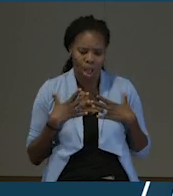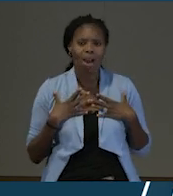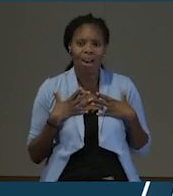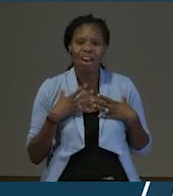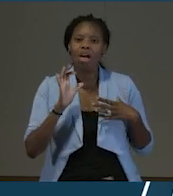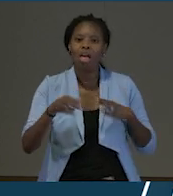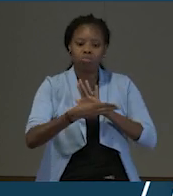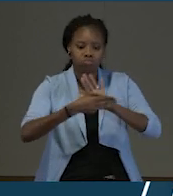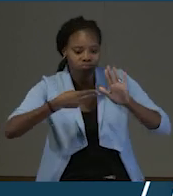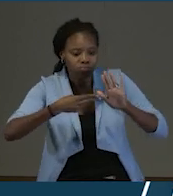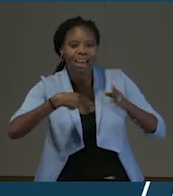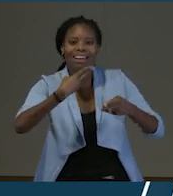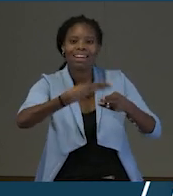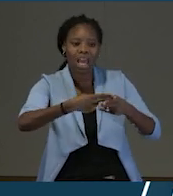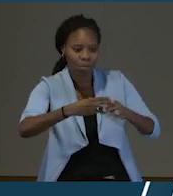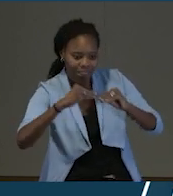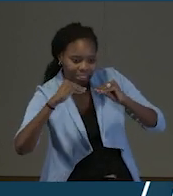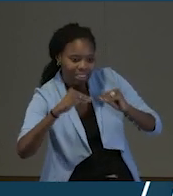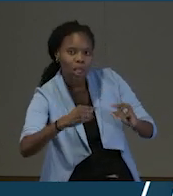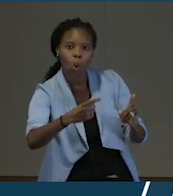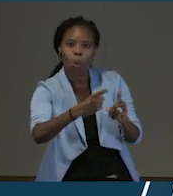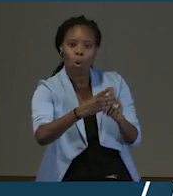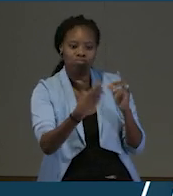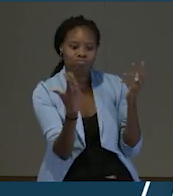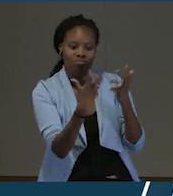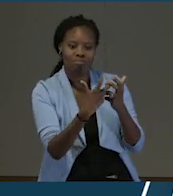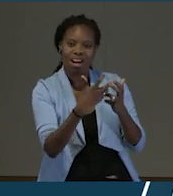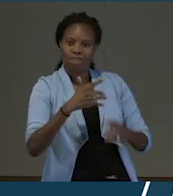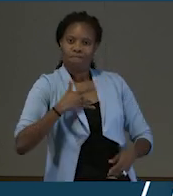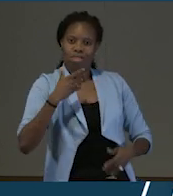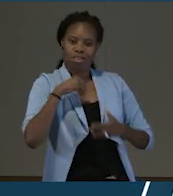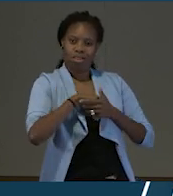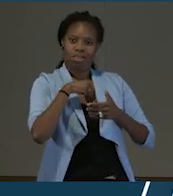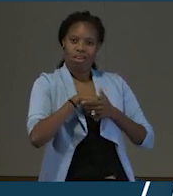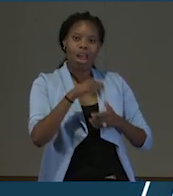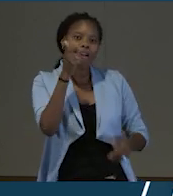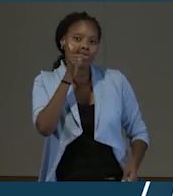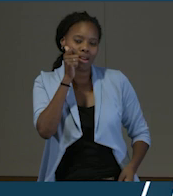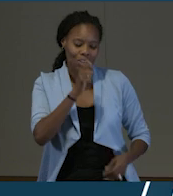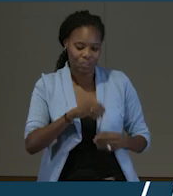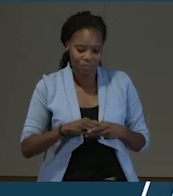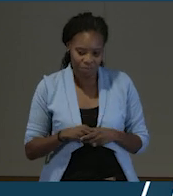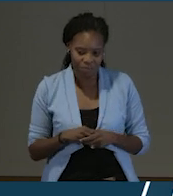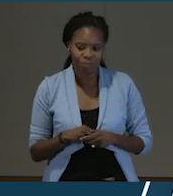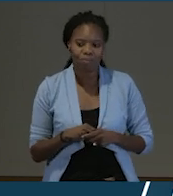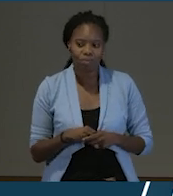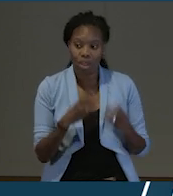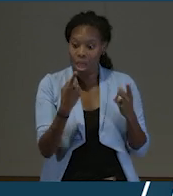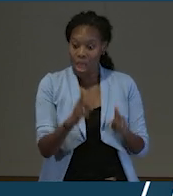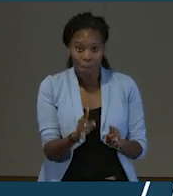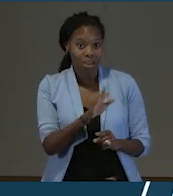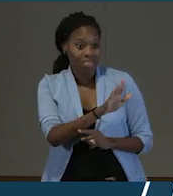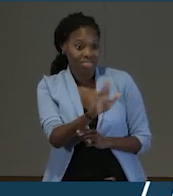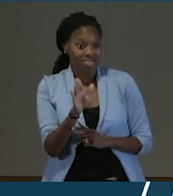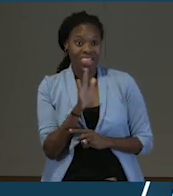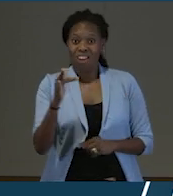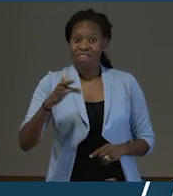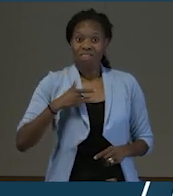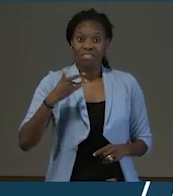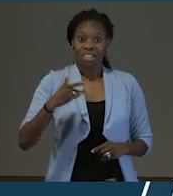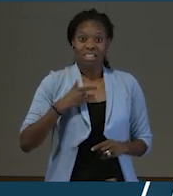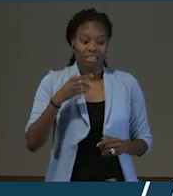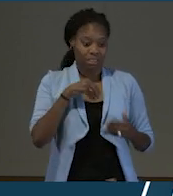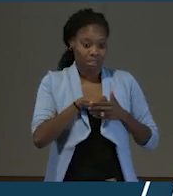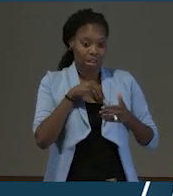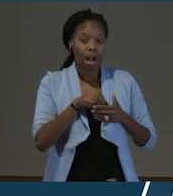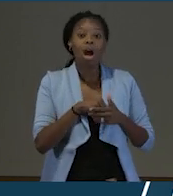emotions. Normalize the different feelings that occur throughout the day. When they expand their emotional vocabulary, they'll be able not